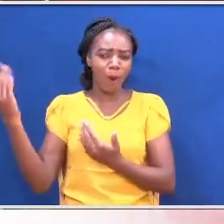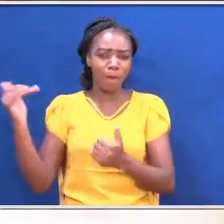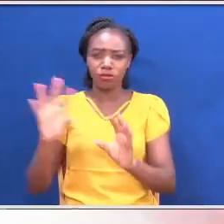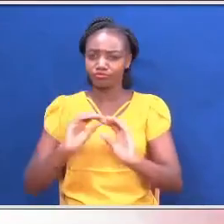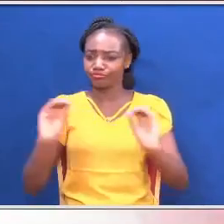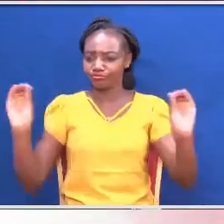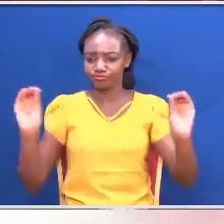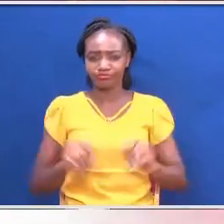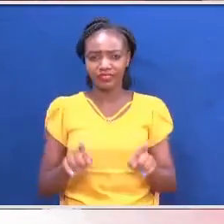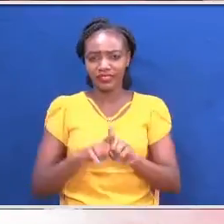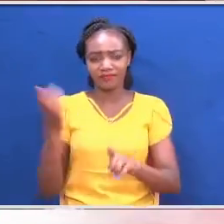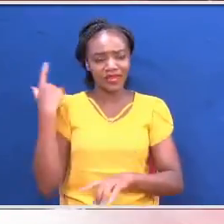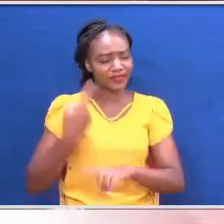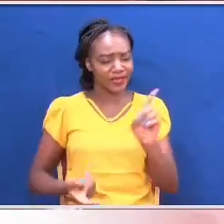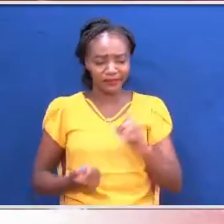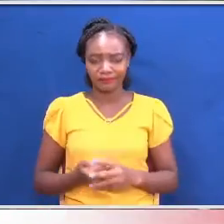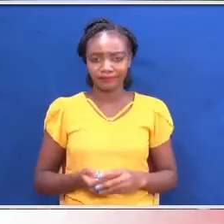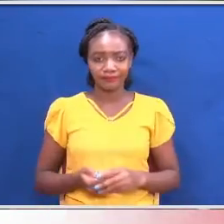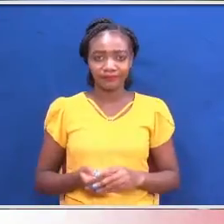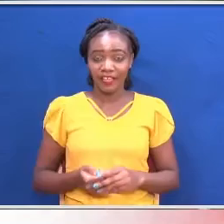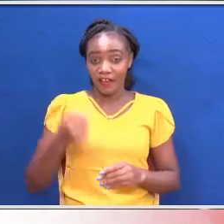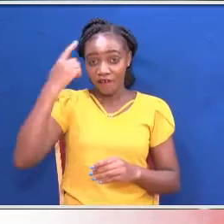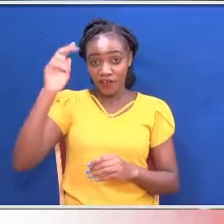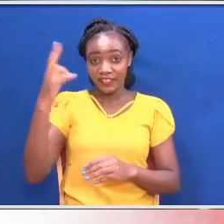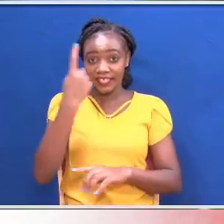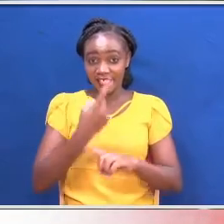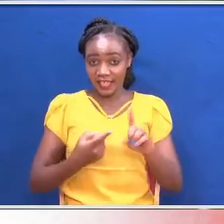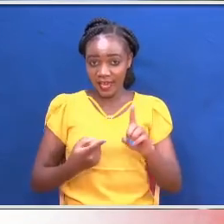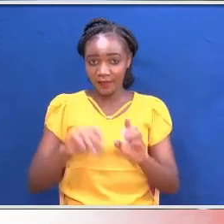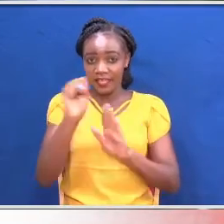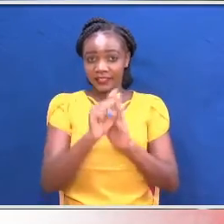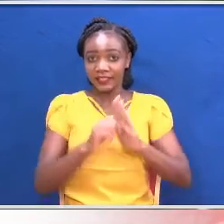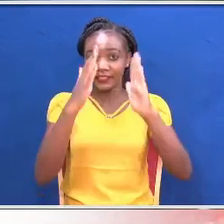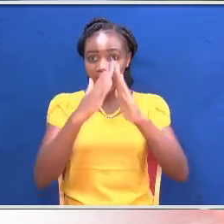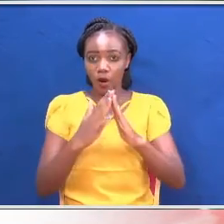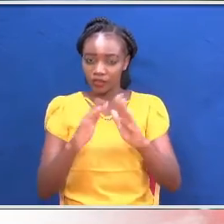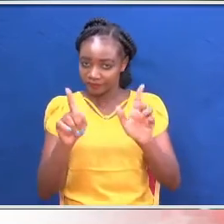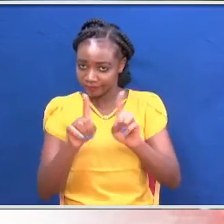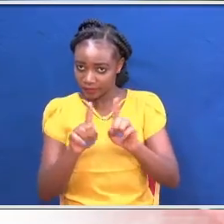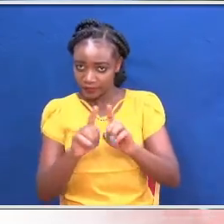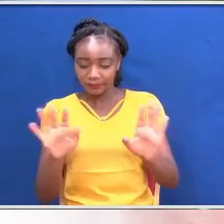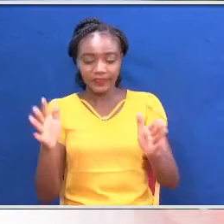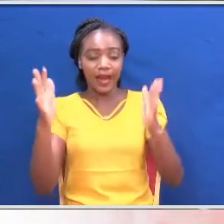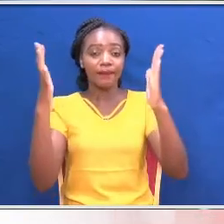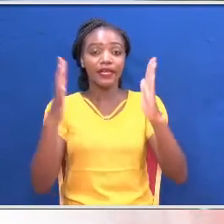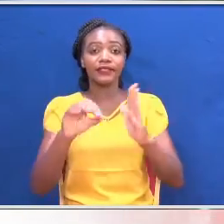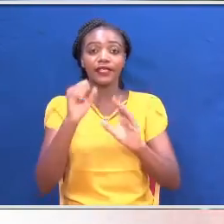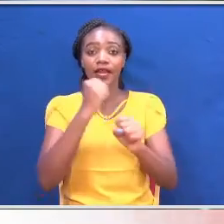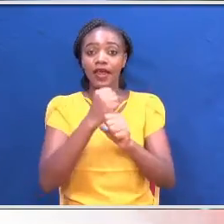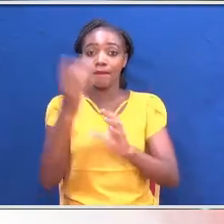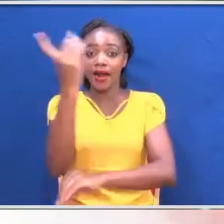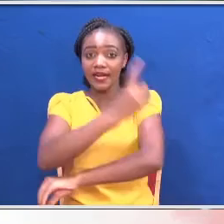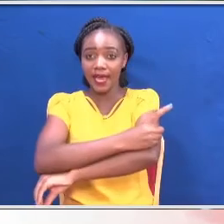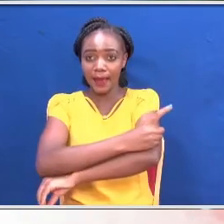year's. For the second year in a row, State House played host to Labor Day celebrations. But with